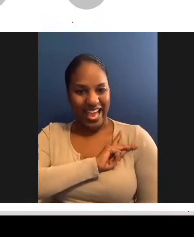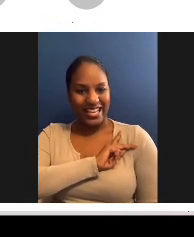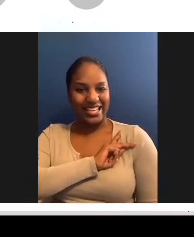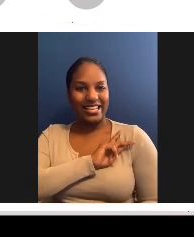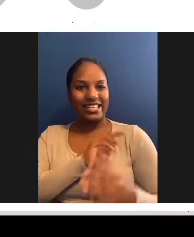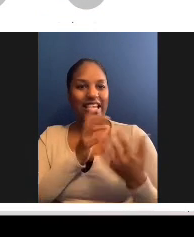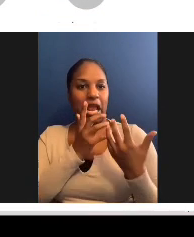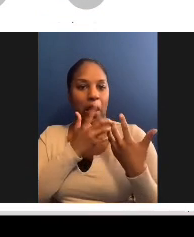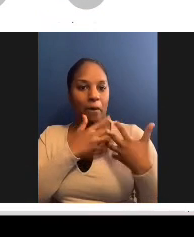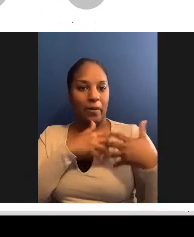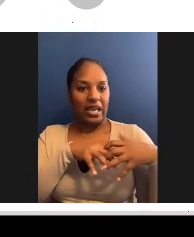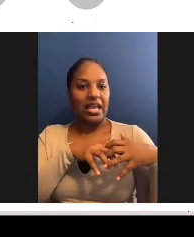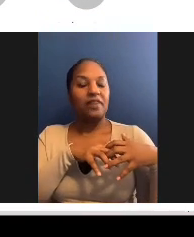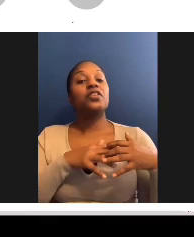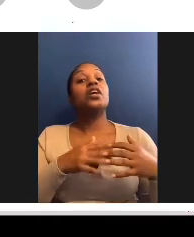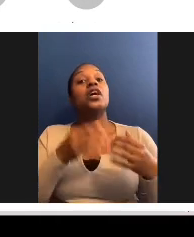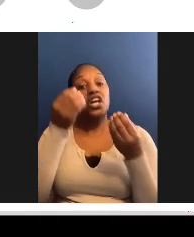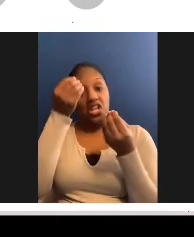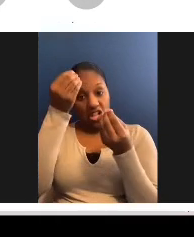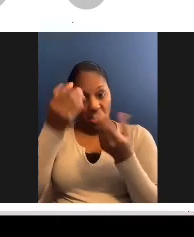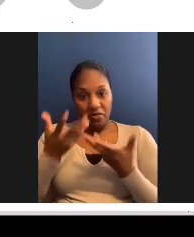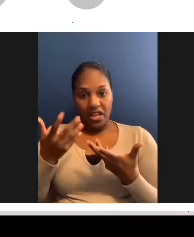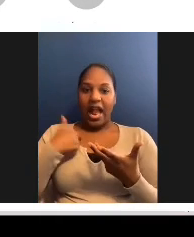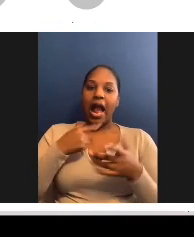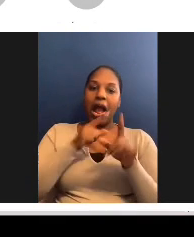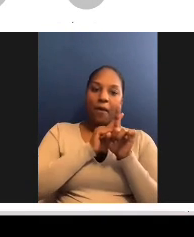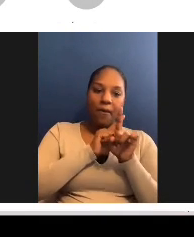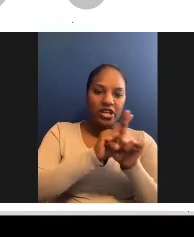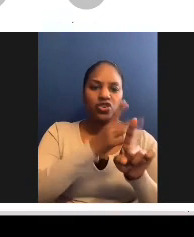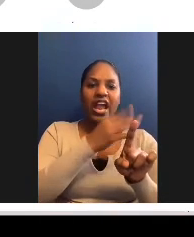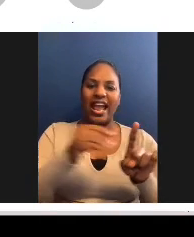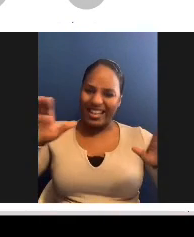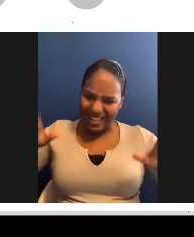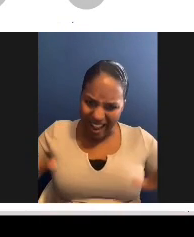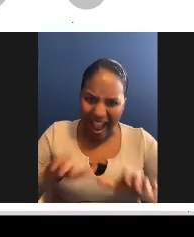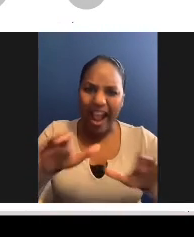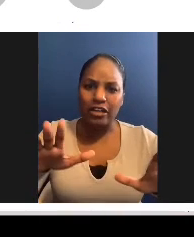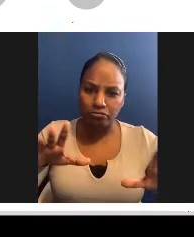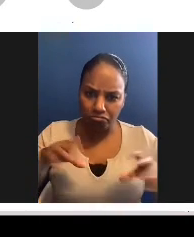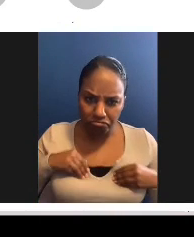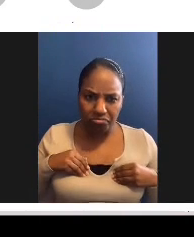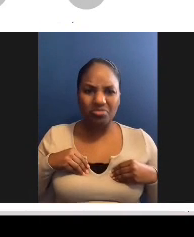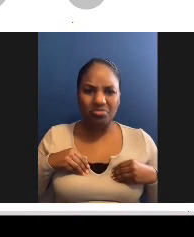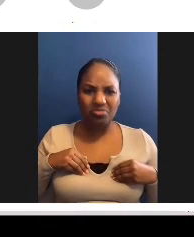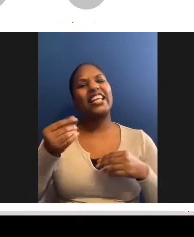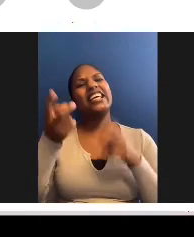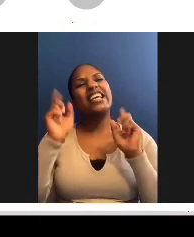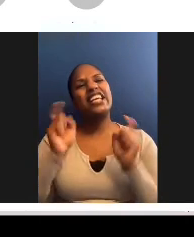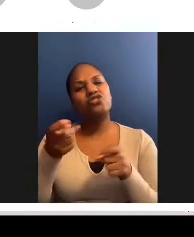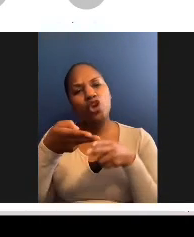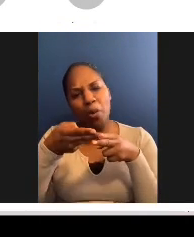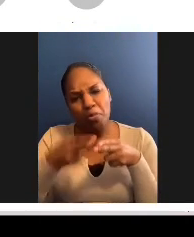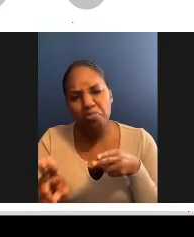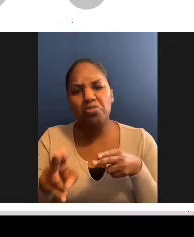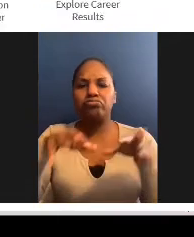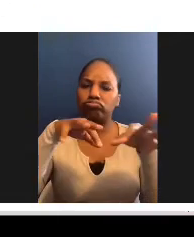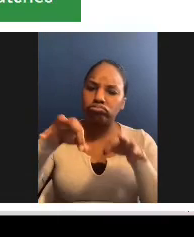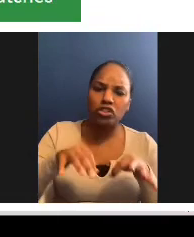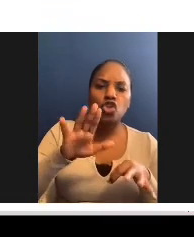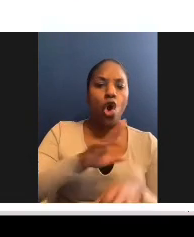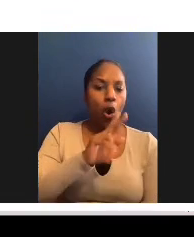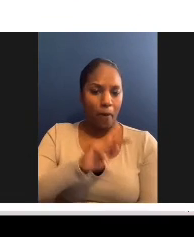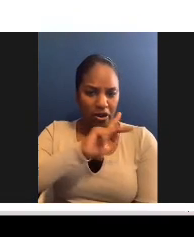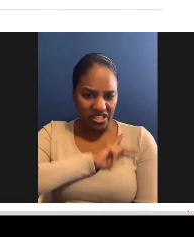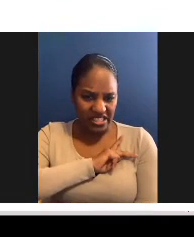So this tells me that, you know, I'm a mentor and an action taker. Gives you a little brief definition of what your personality